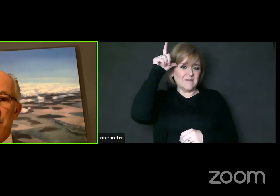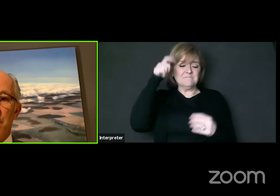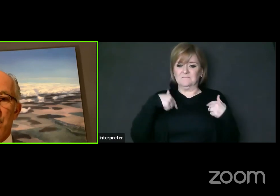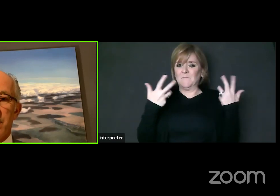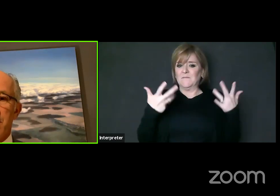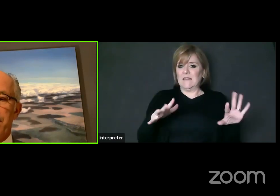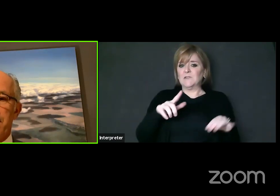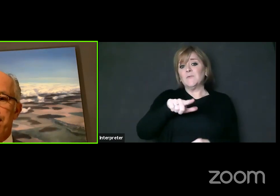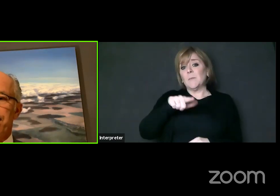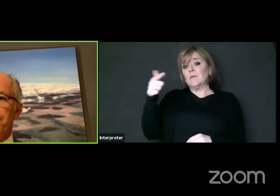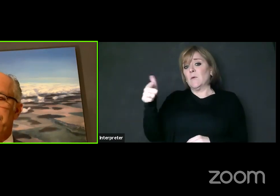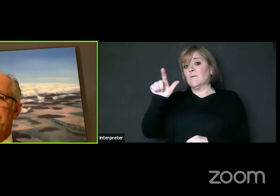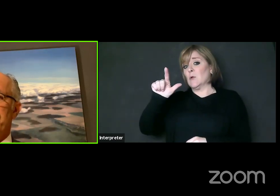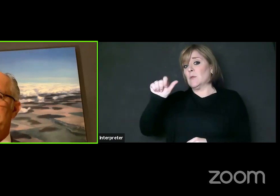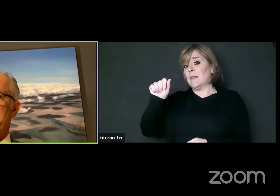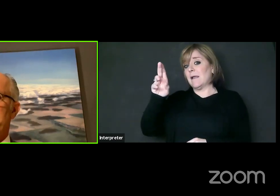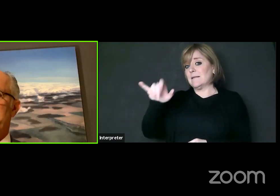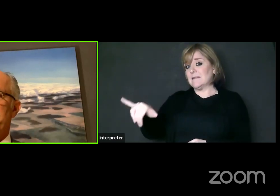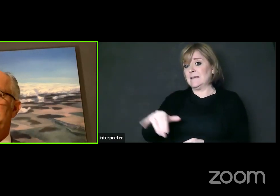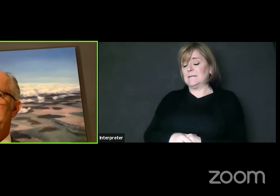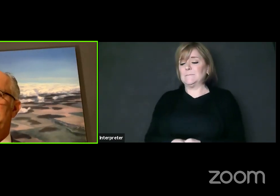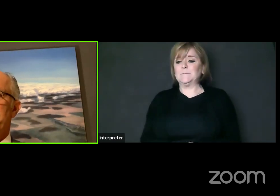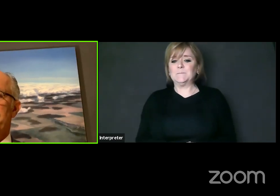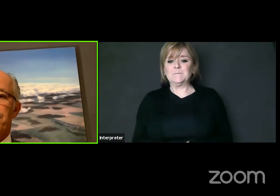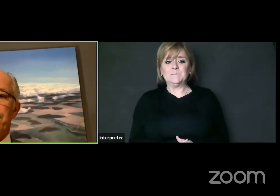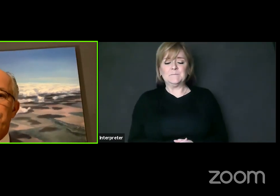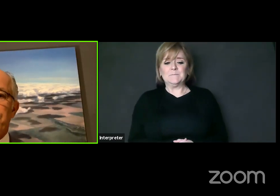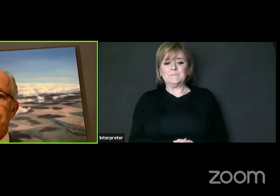Back to you, Lacey.